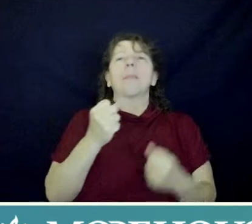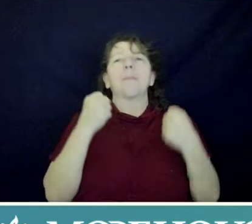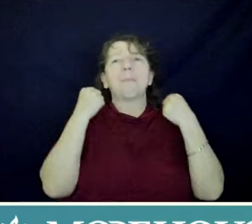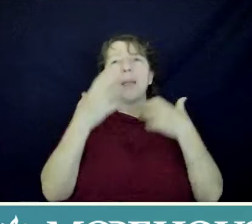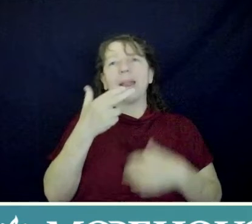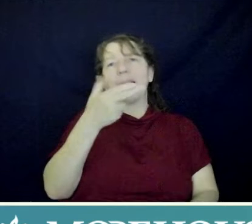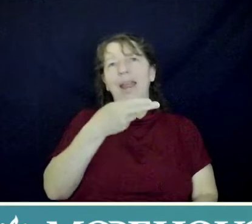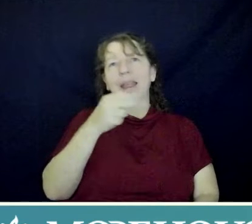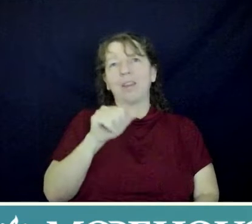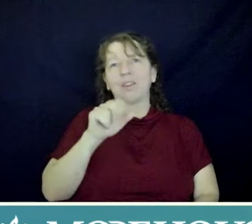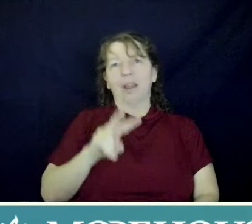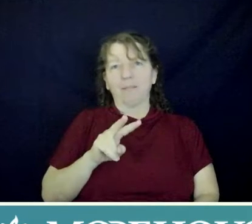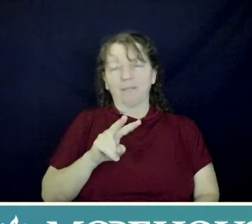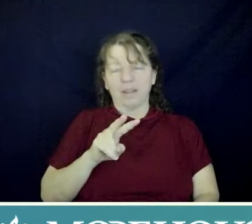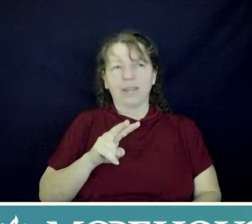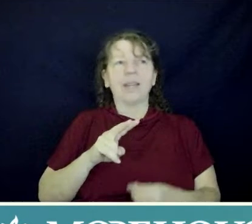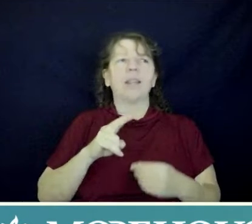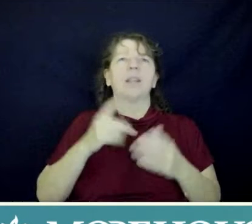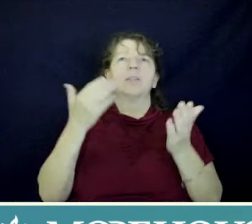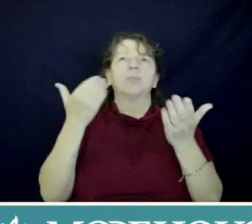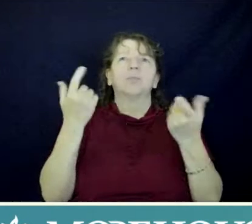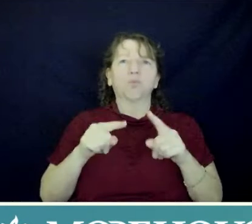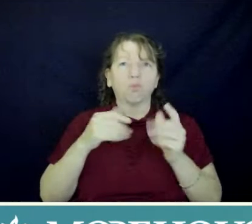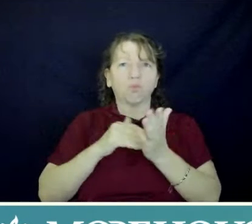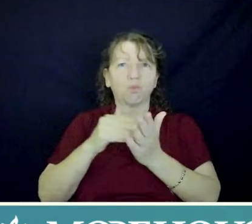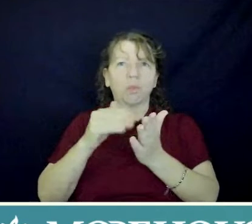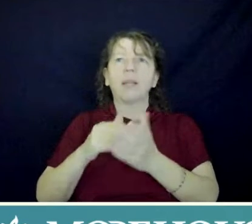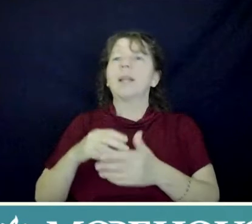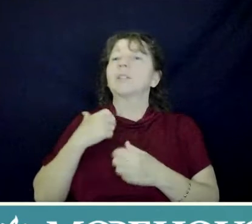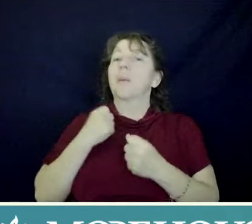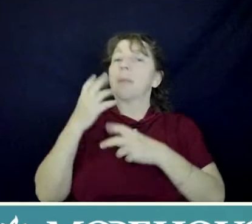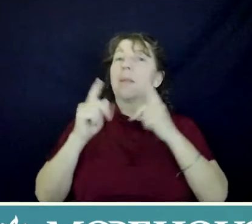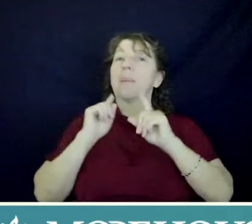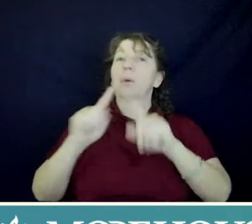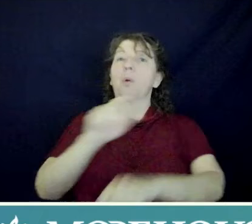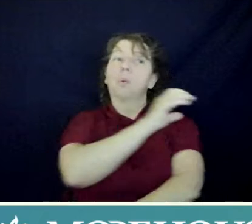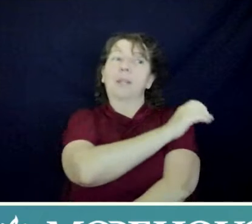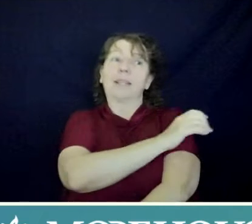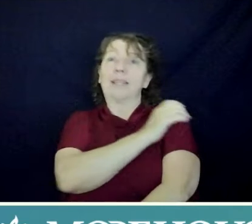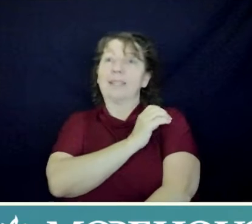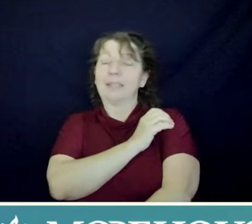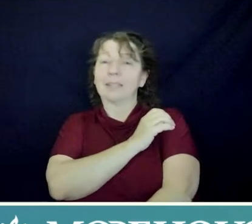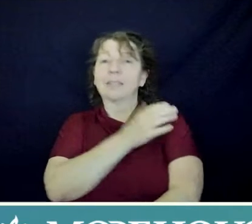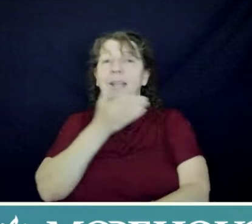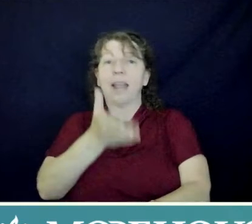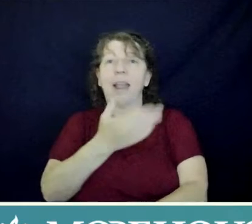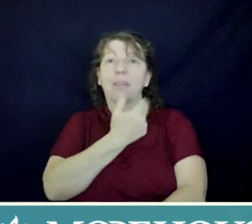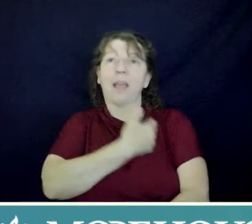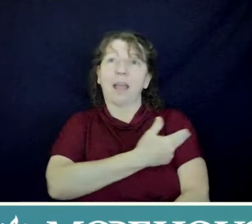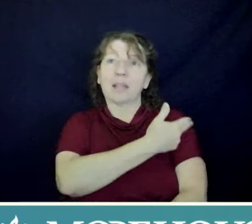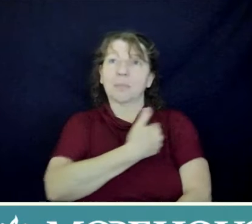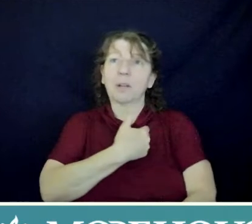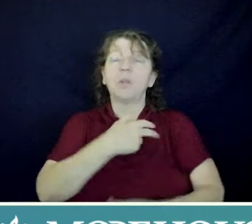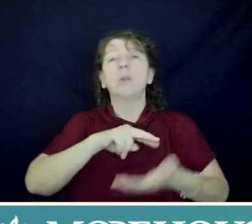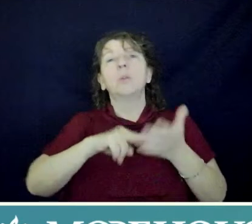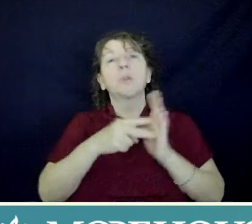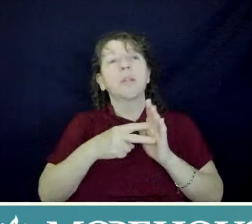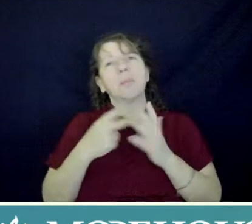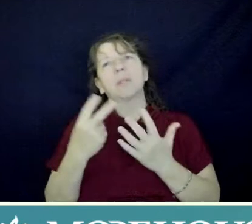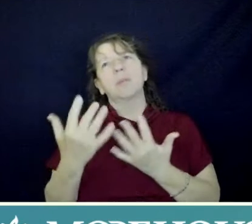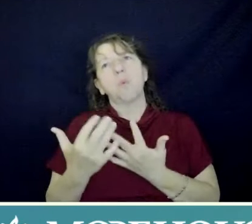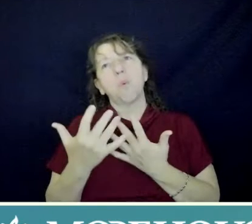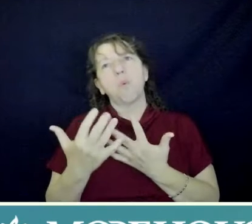the antiretroviral treatment clinics at the general hospitals. So the waiting times can be quite significant. We've